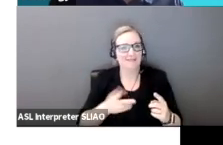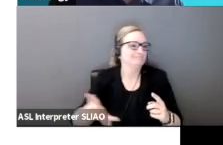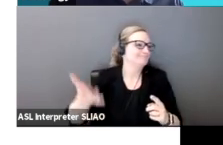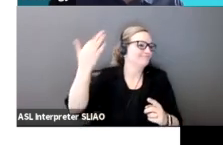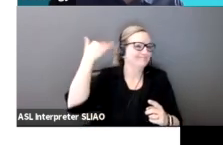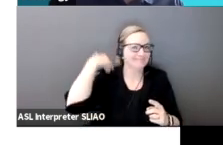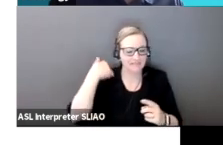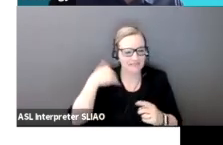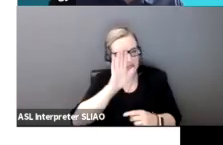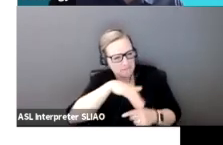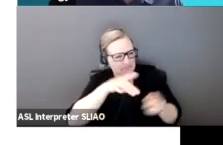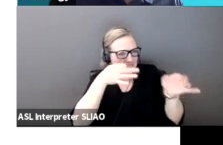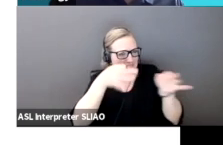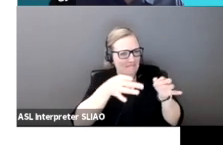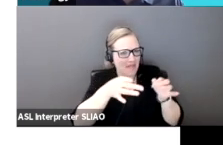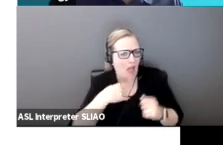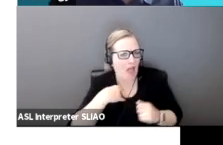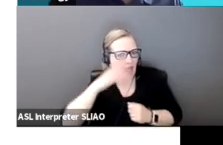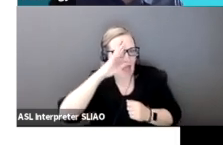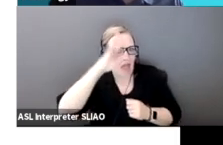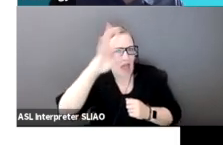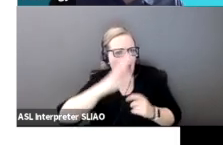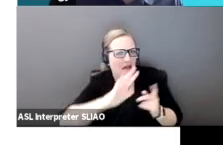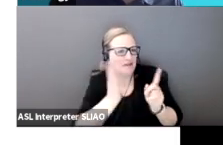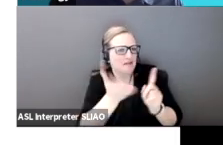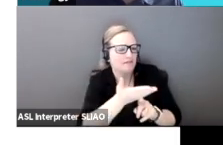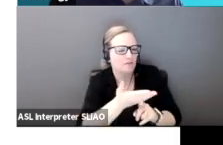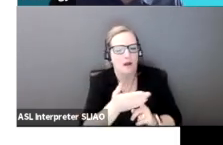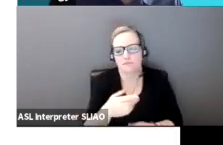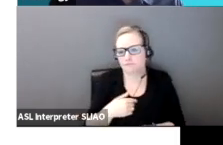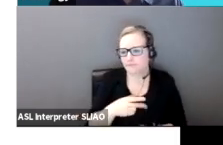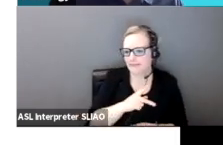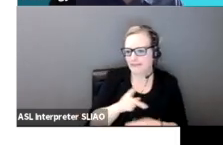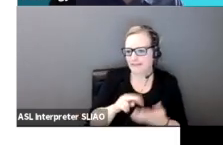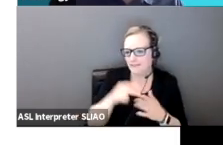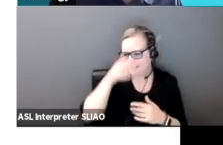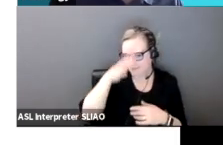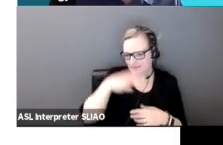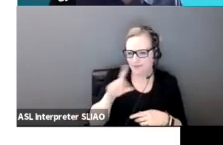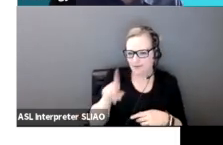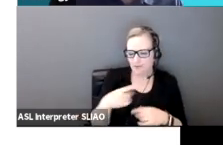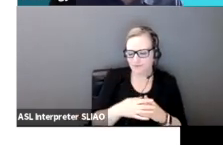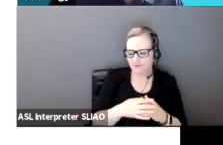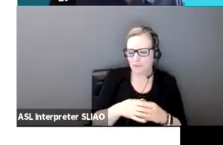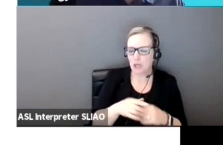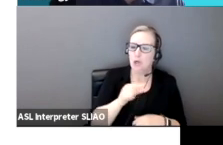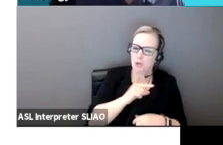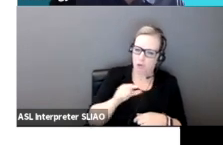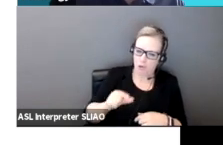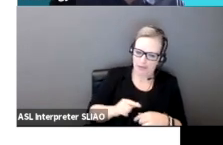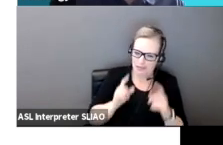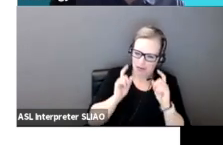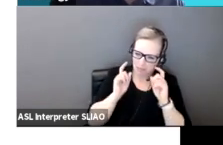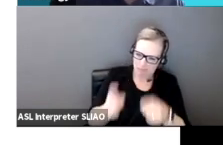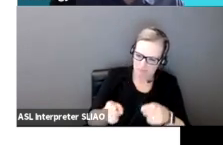were able to convince him, I should say also the queen, could confer those rights. If you